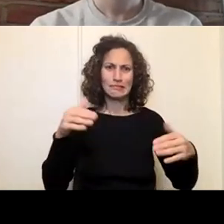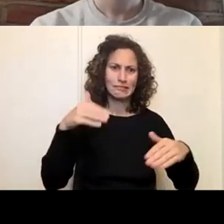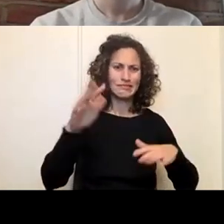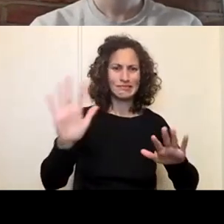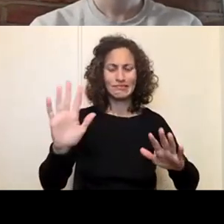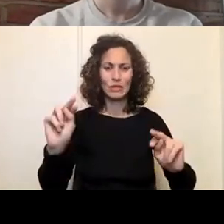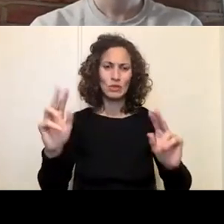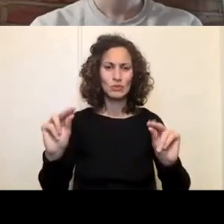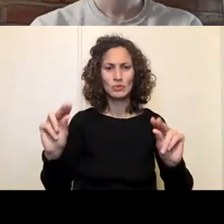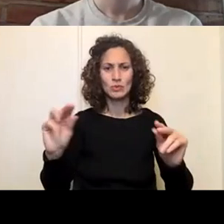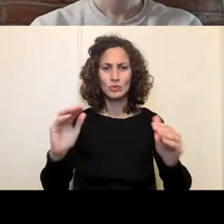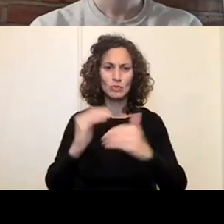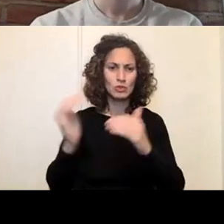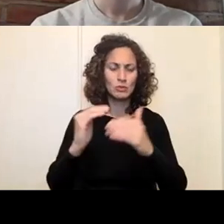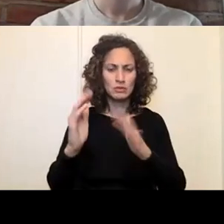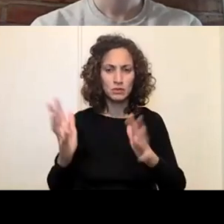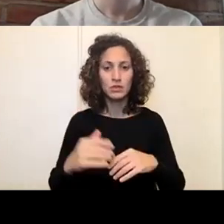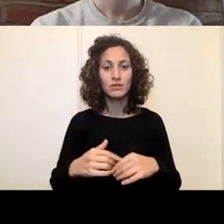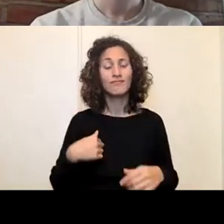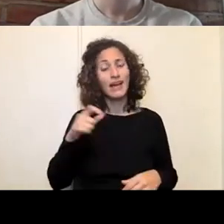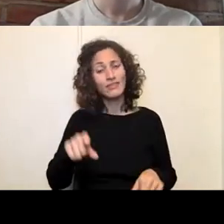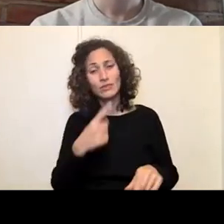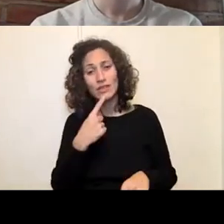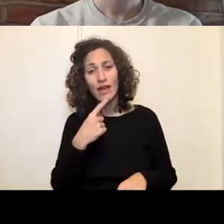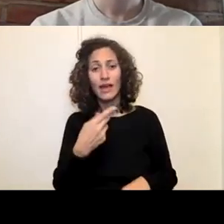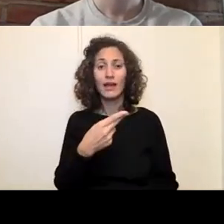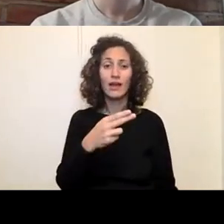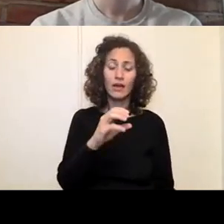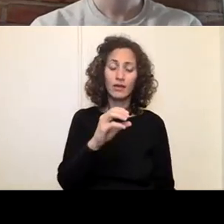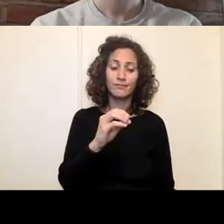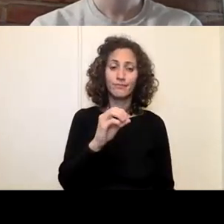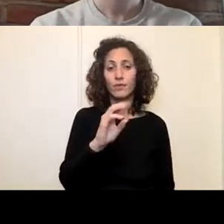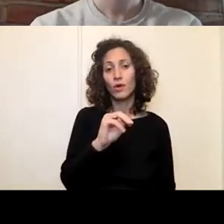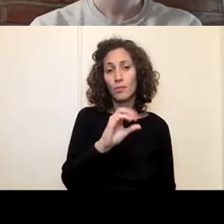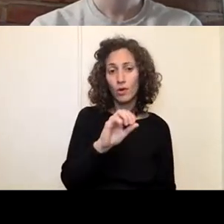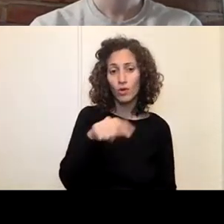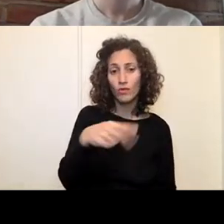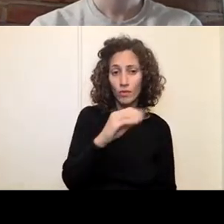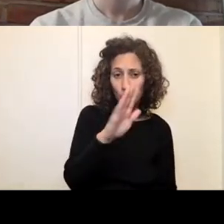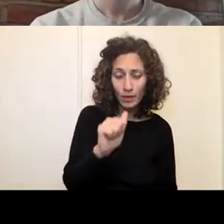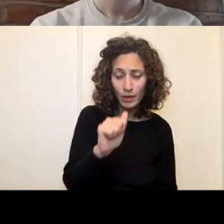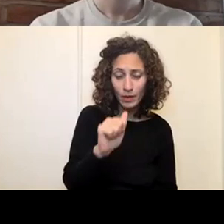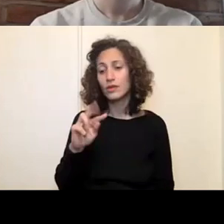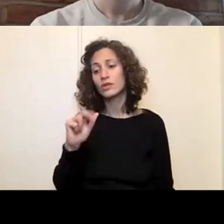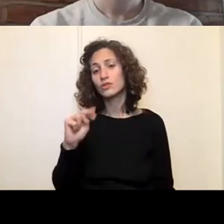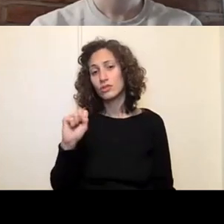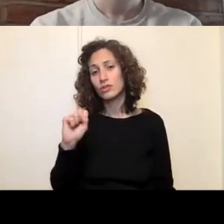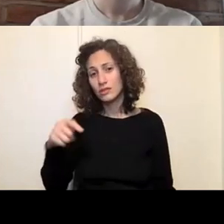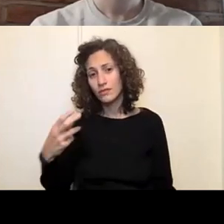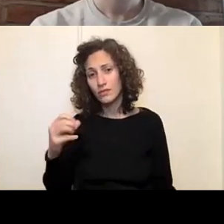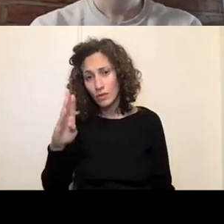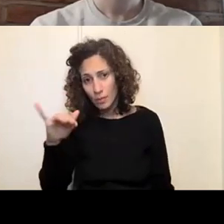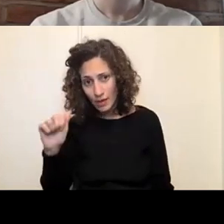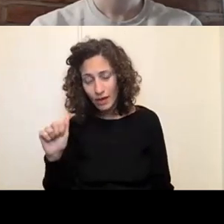the homophobia, transphobia, and ableism in medicine is part of the reason why I'm taking some time